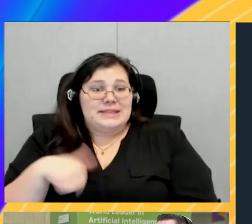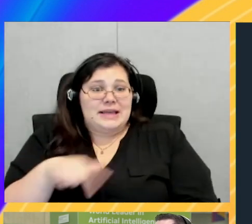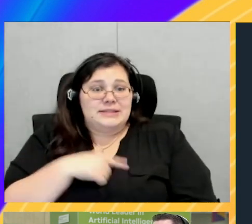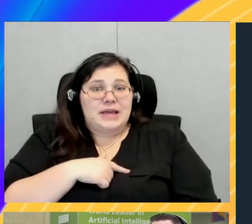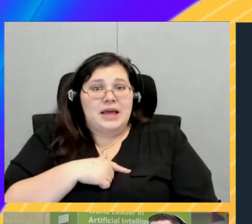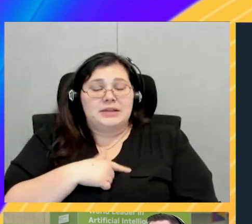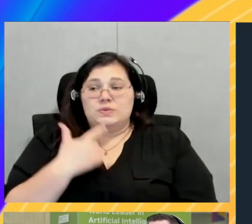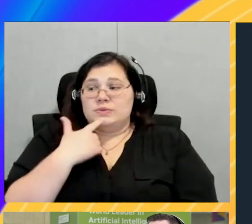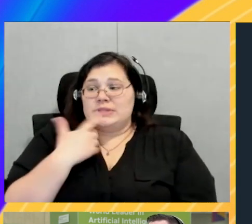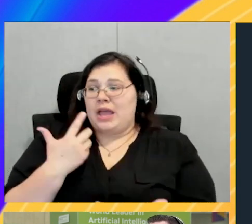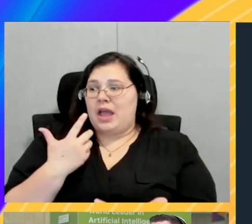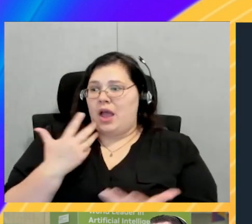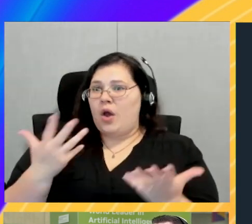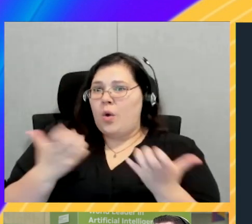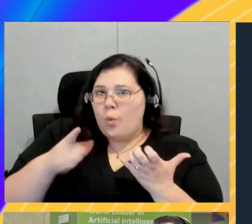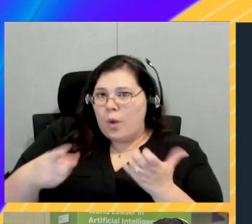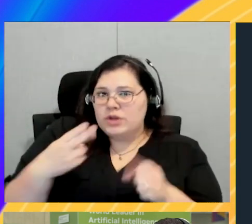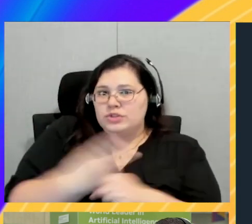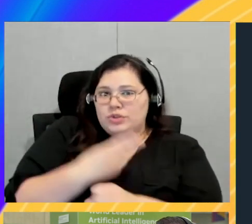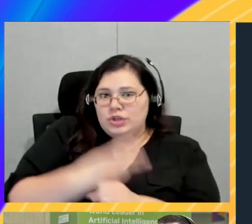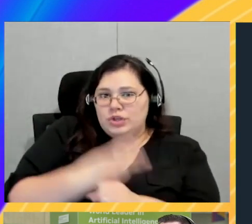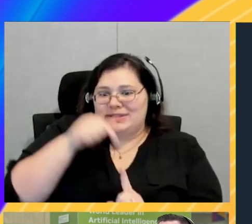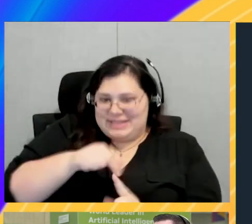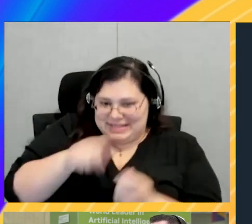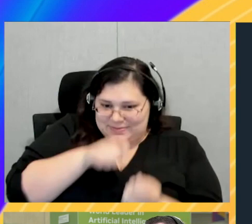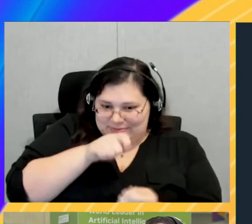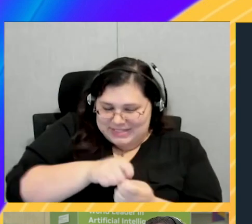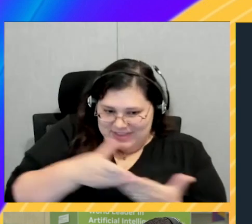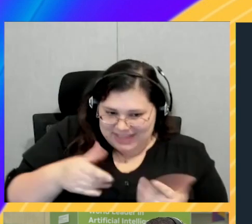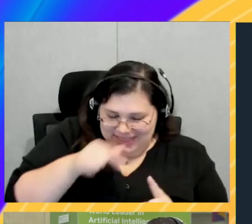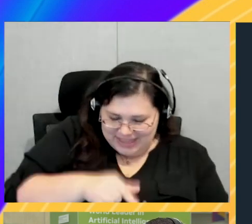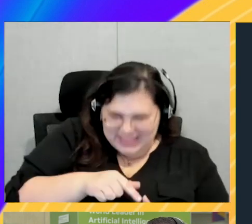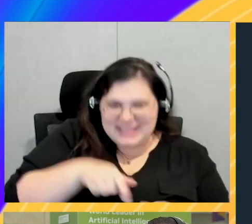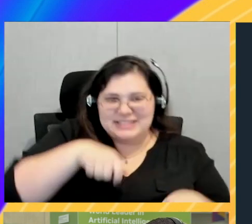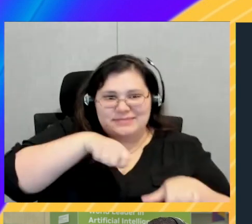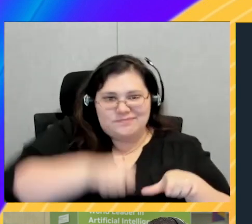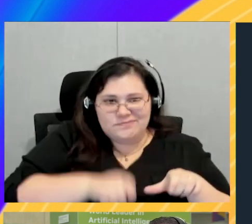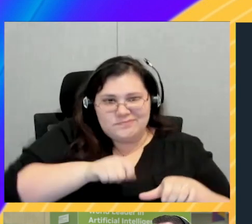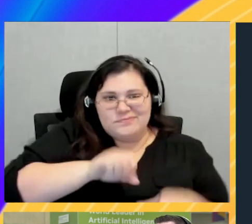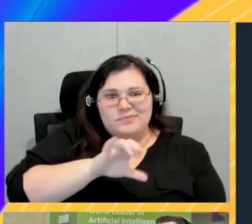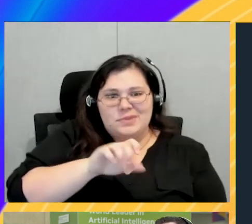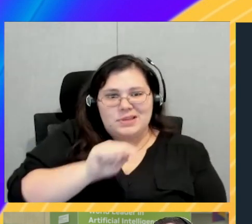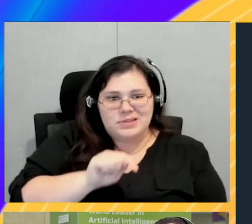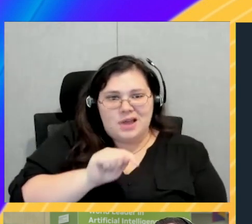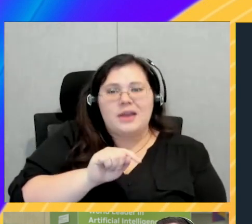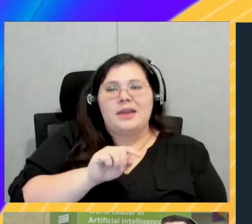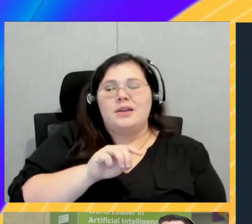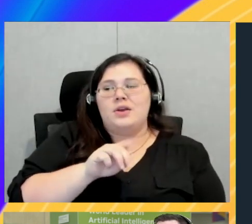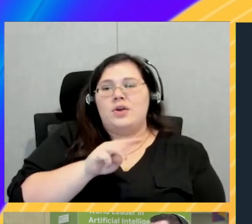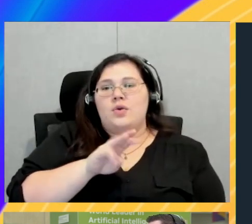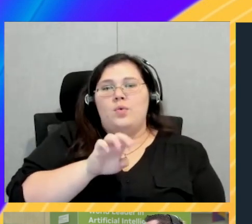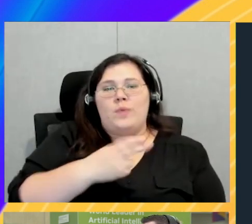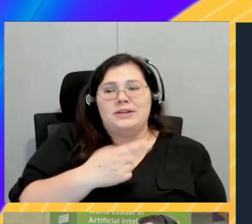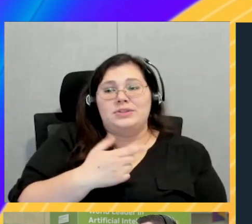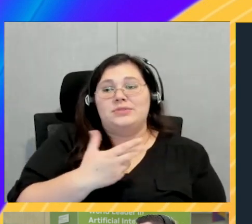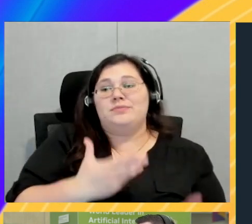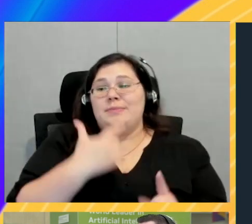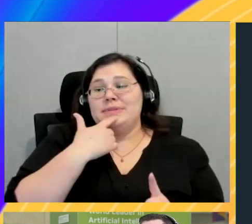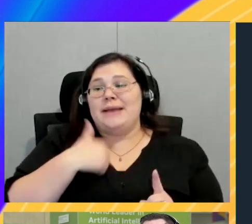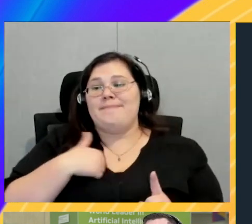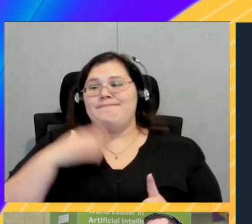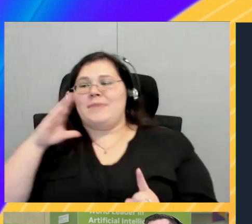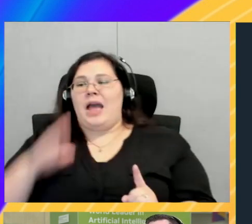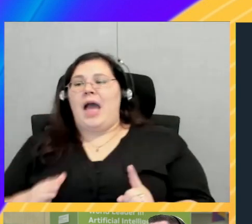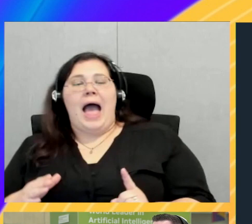know, I've never really built, or I've never really dropped a transmission and replaced it, but I have the tools that help you do that exactly.